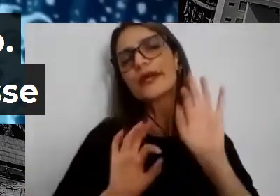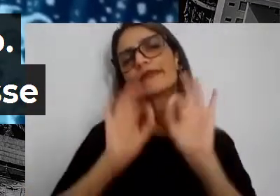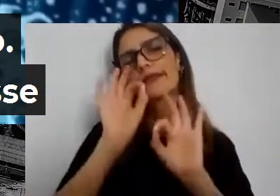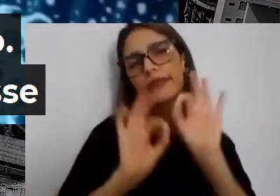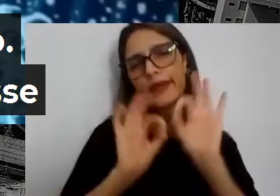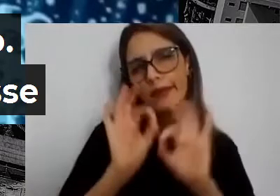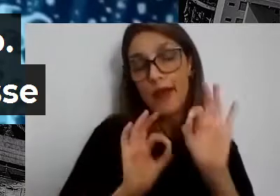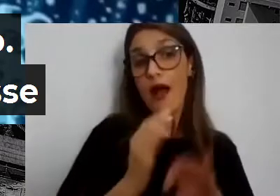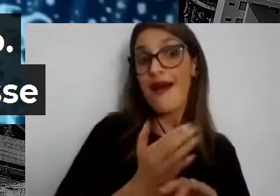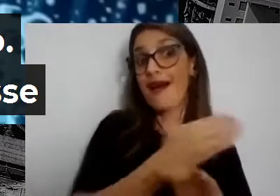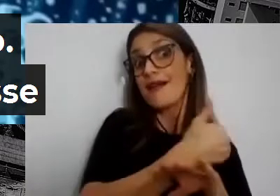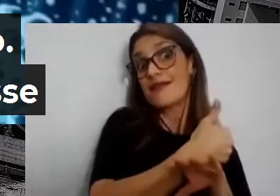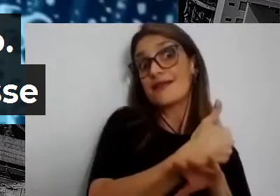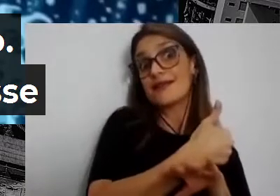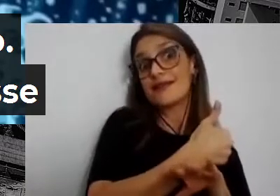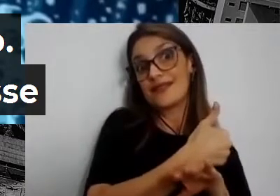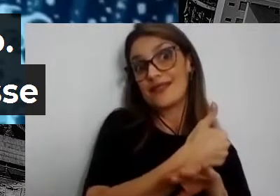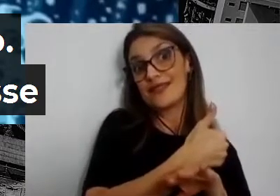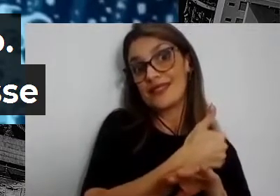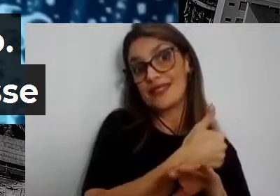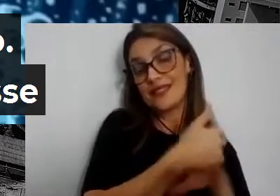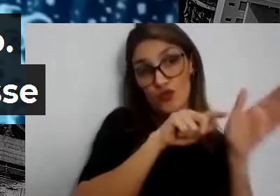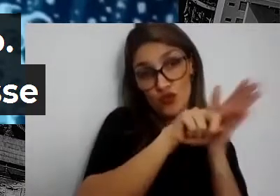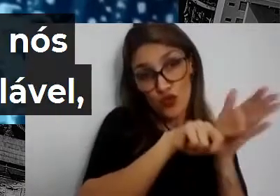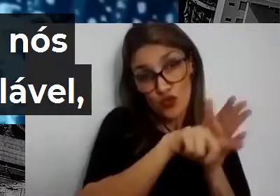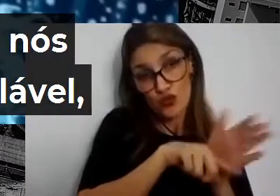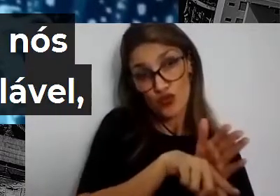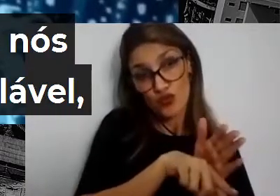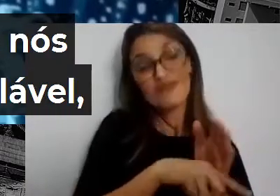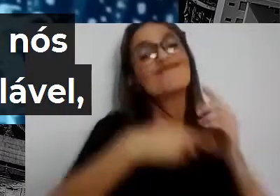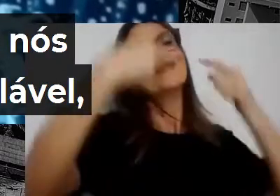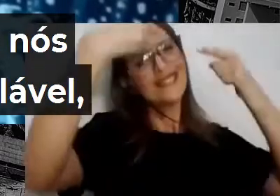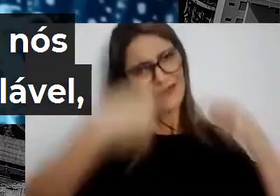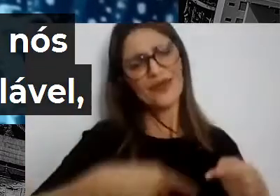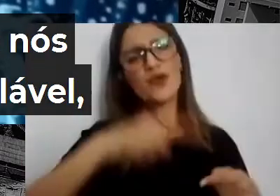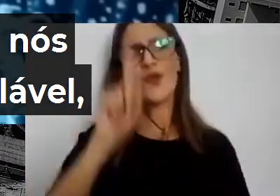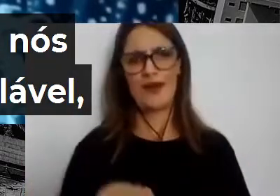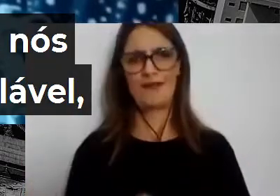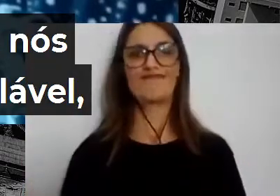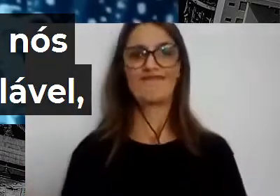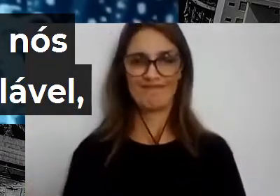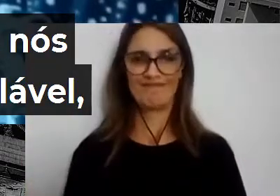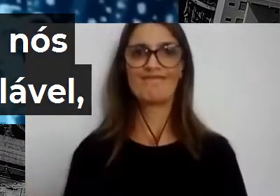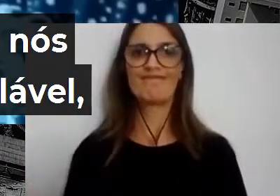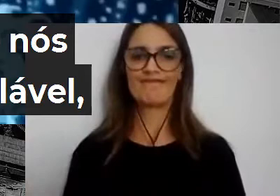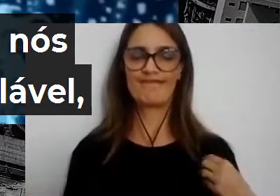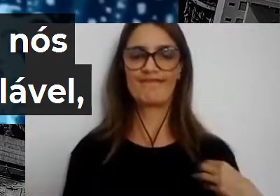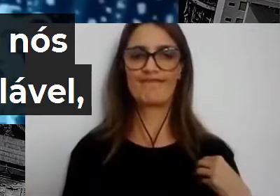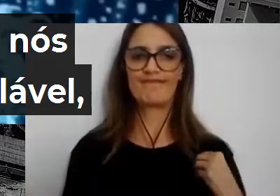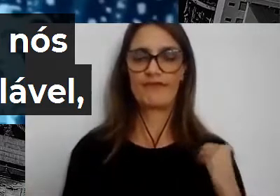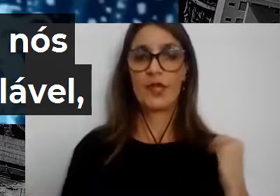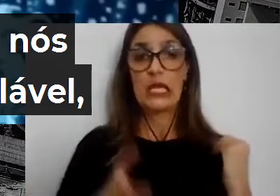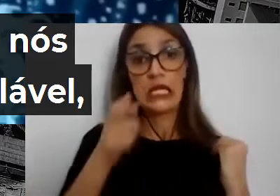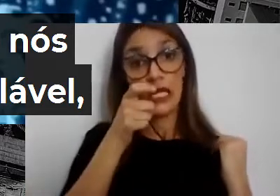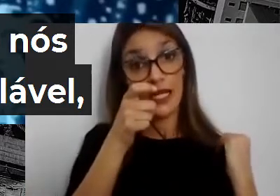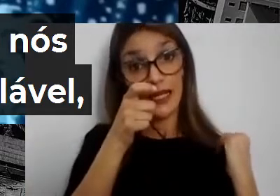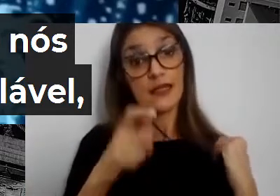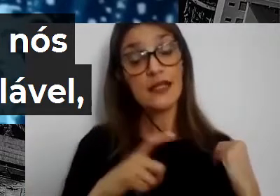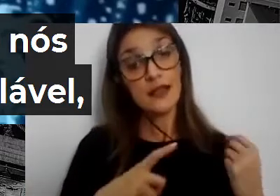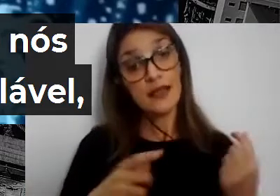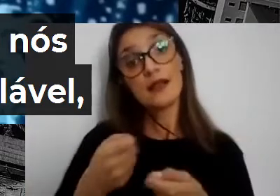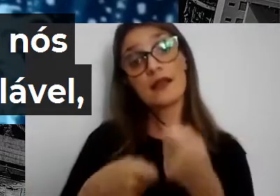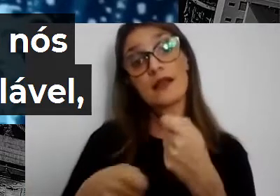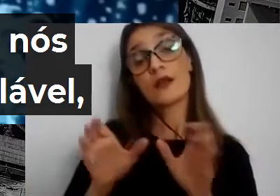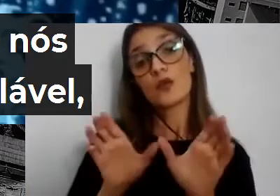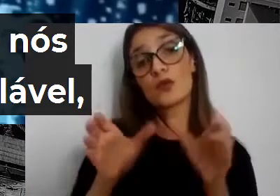so we, let me sum up by saying there's a lot of interest in the business community in doing this, but if we're going to move from anecdotal to